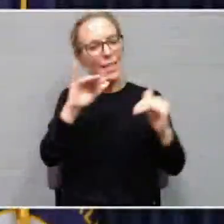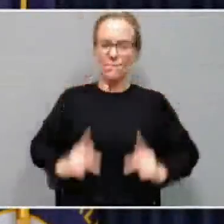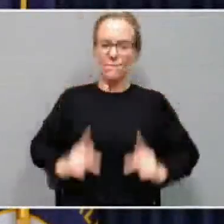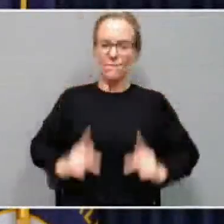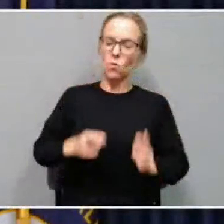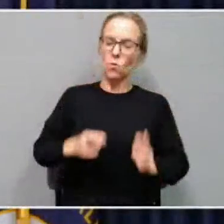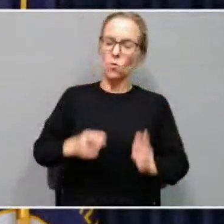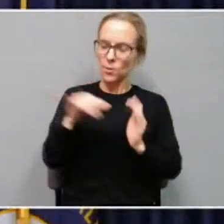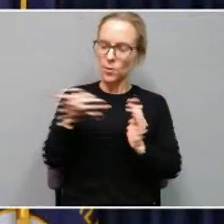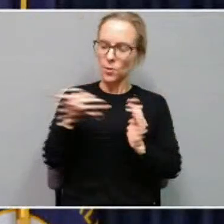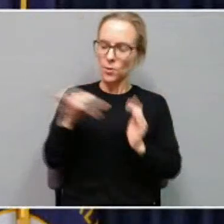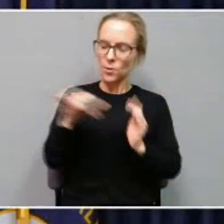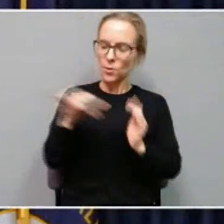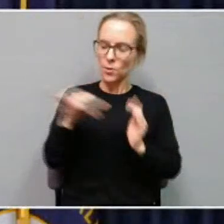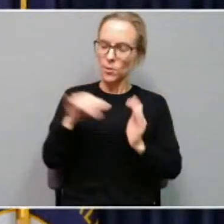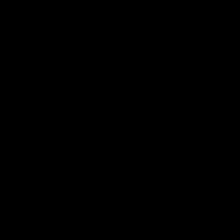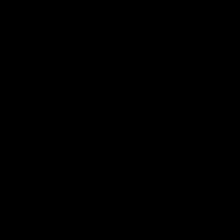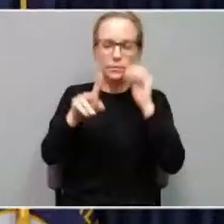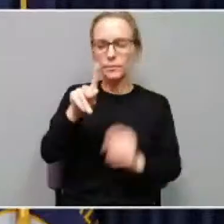Okay, virtually we have Karen.